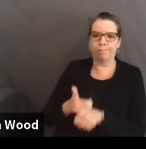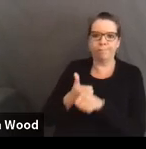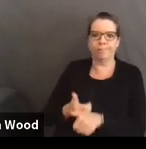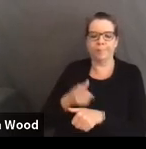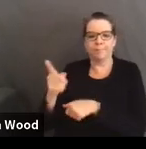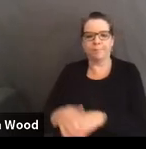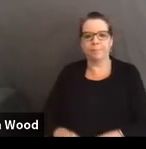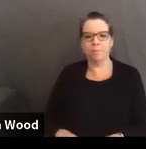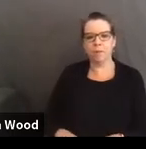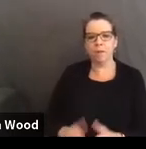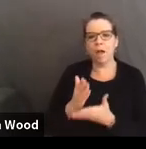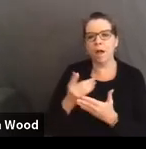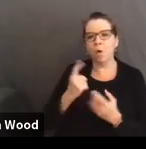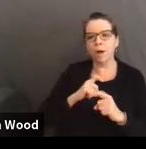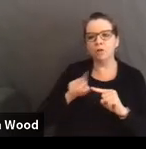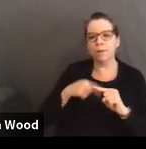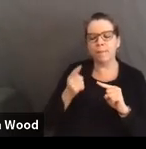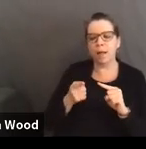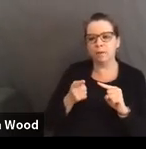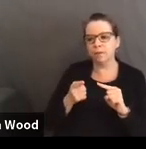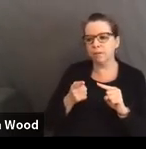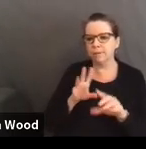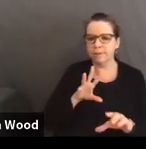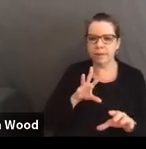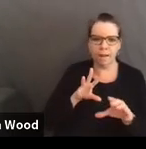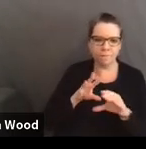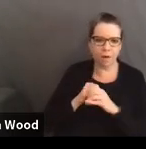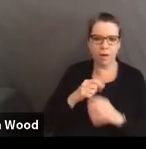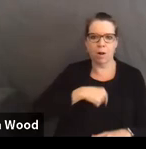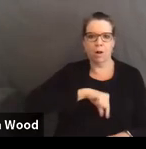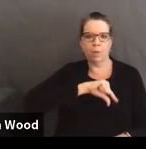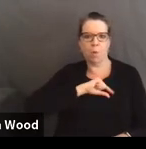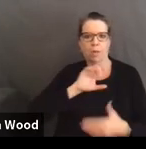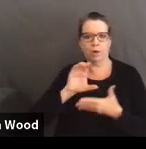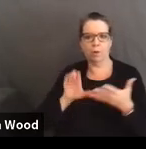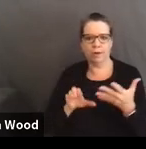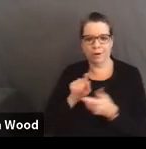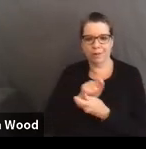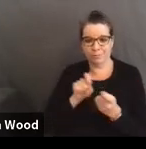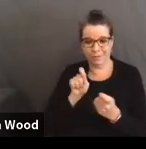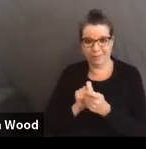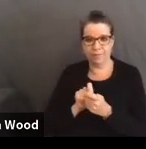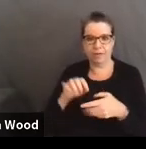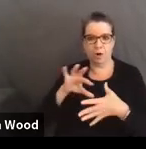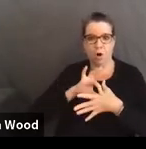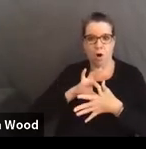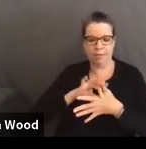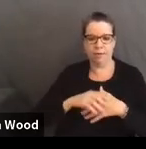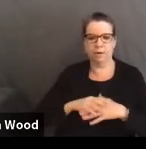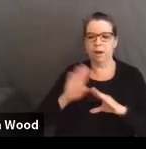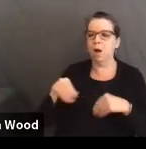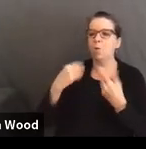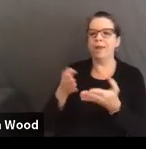see some questions about like involving the quality criteria that's specific to the content. We gave you